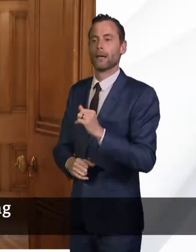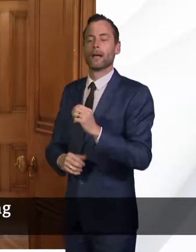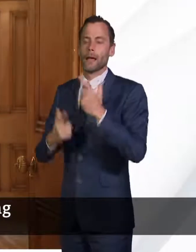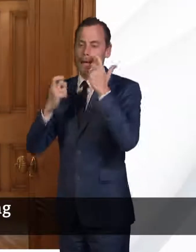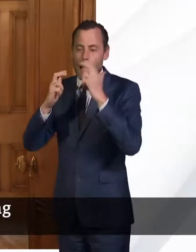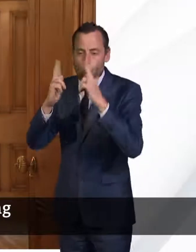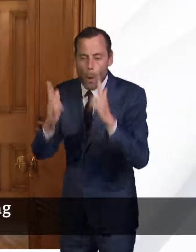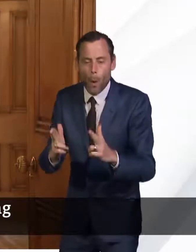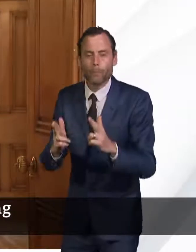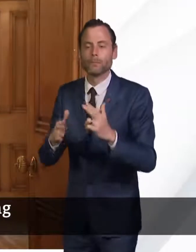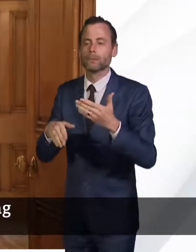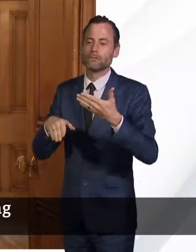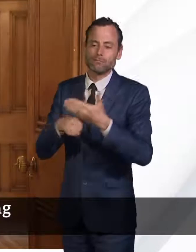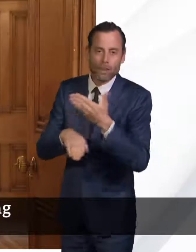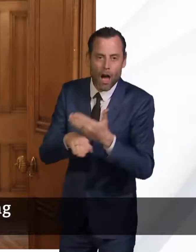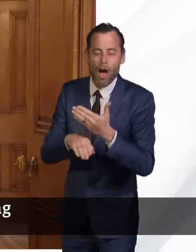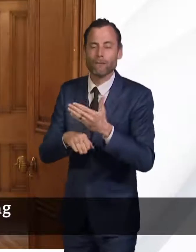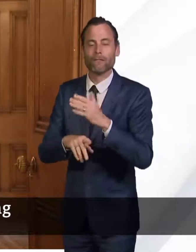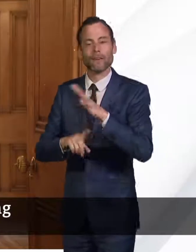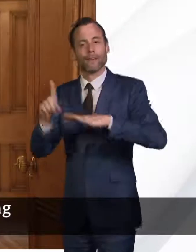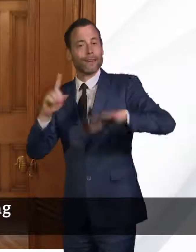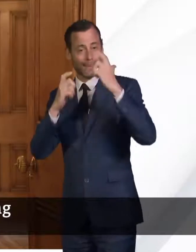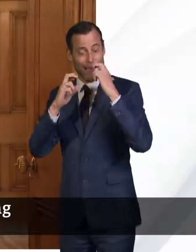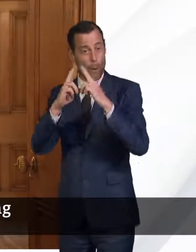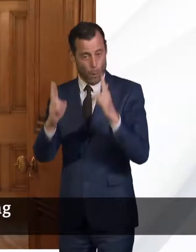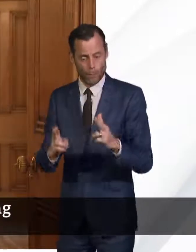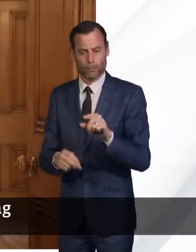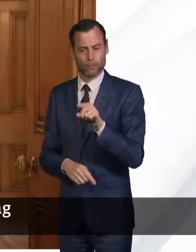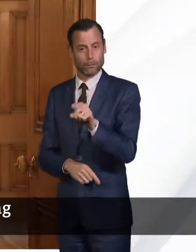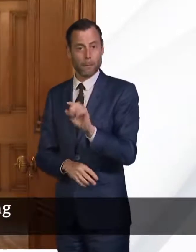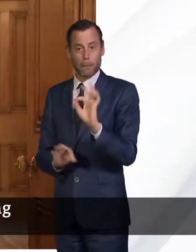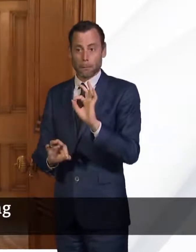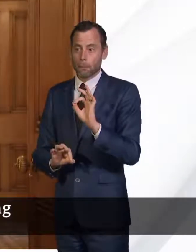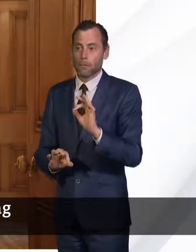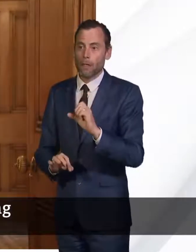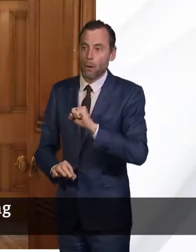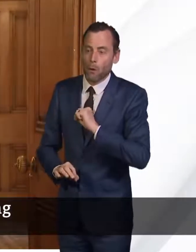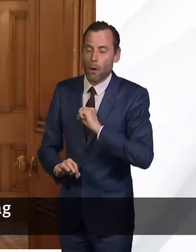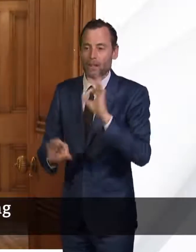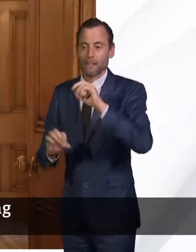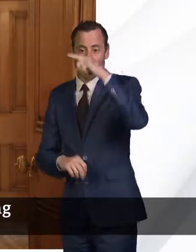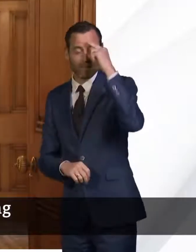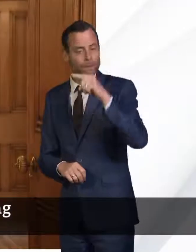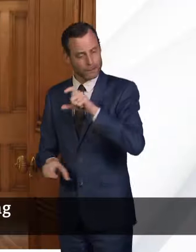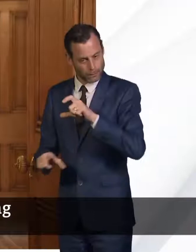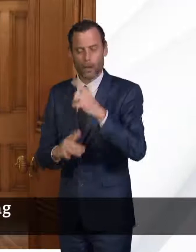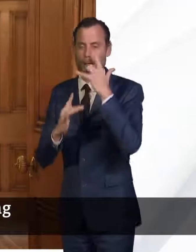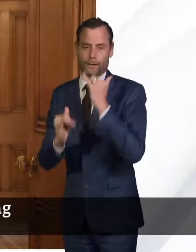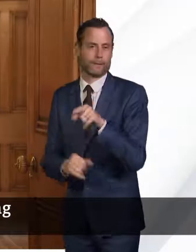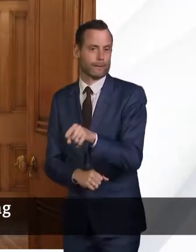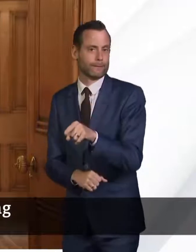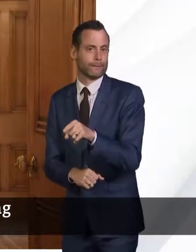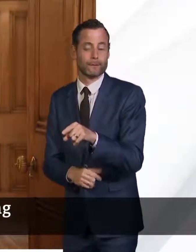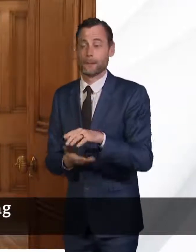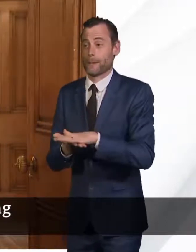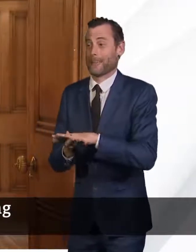in England and to patients and staff in the NHS. This will mean that anyone who is working or